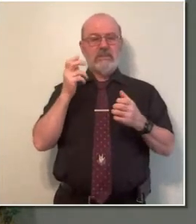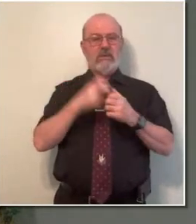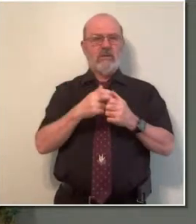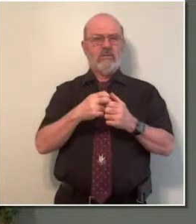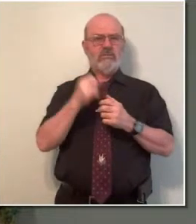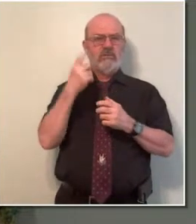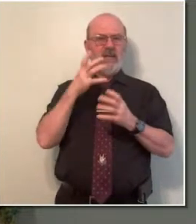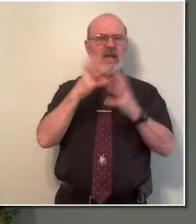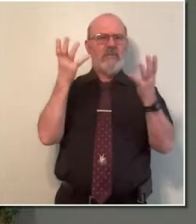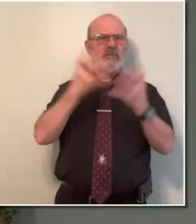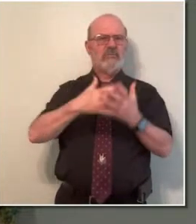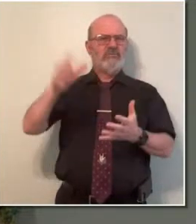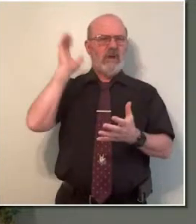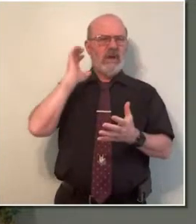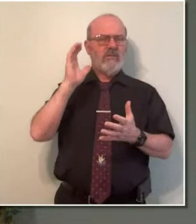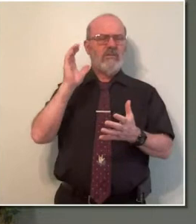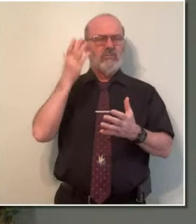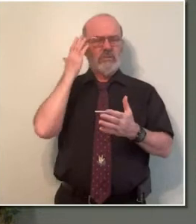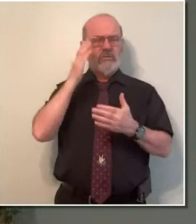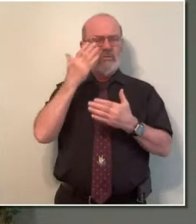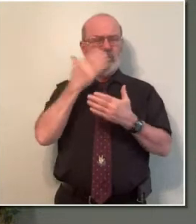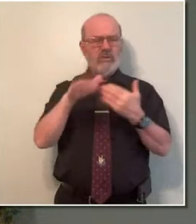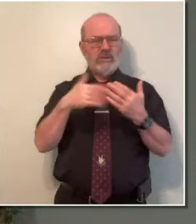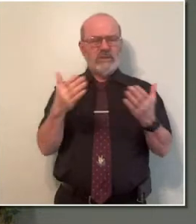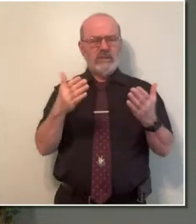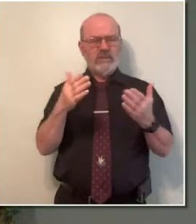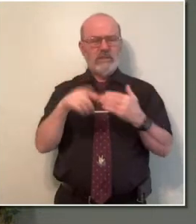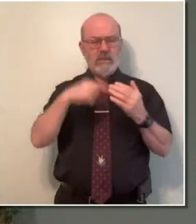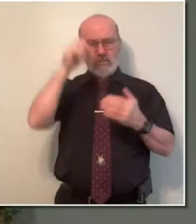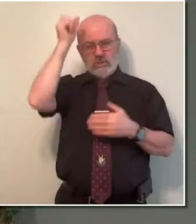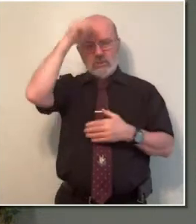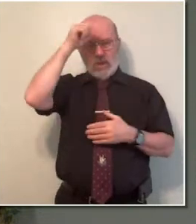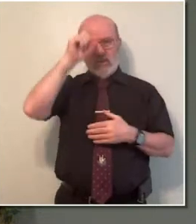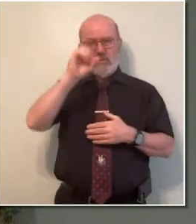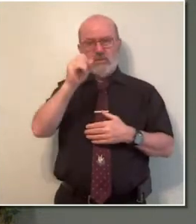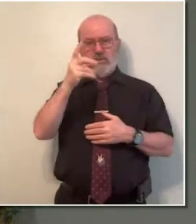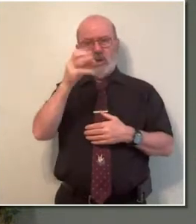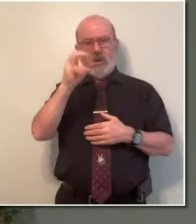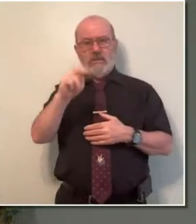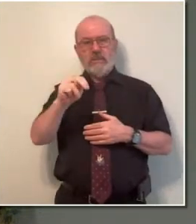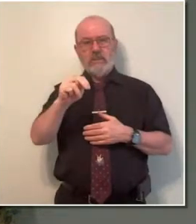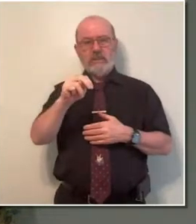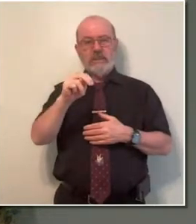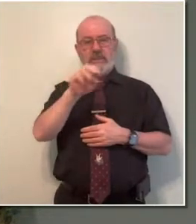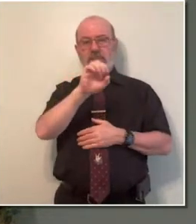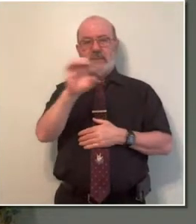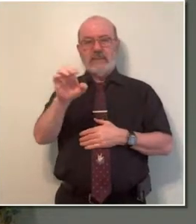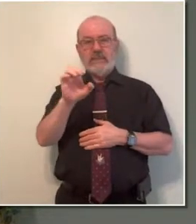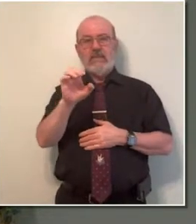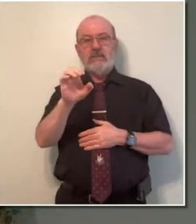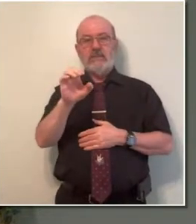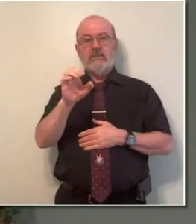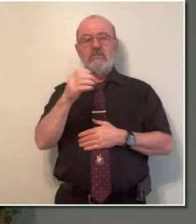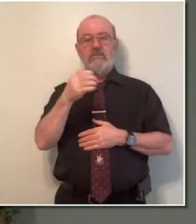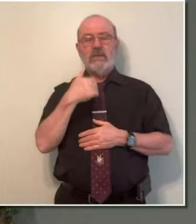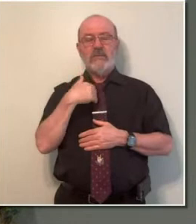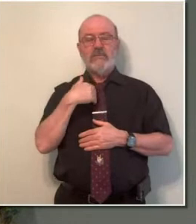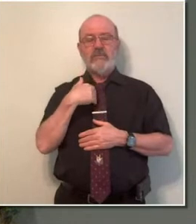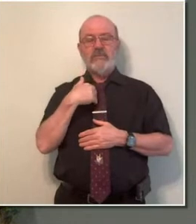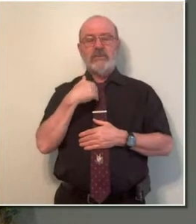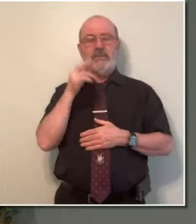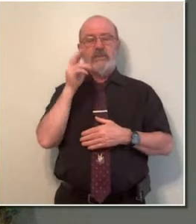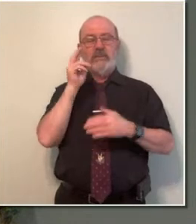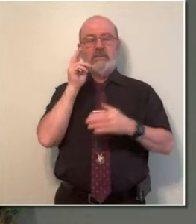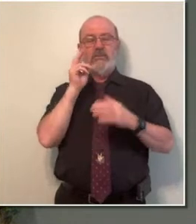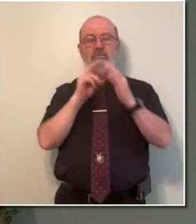We know these things about Solomon. And in Ecclesiastes, we have this revelation of